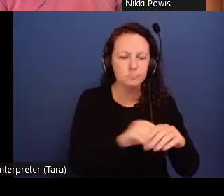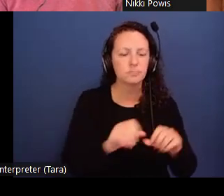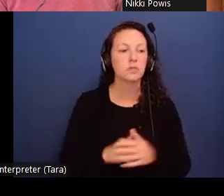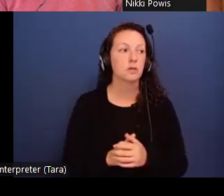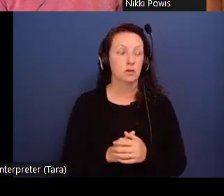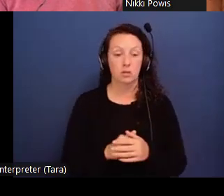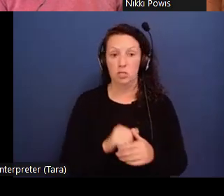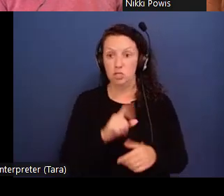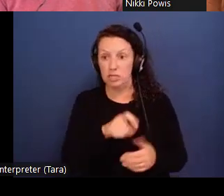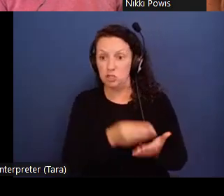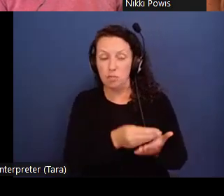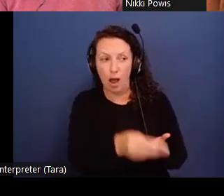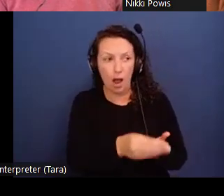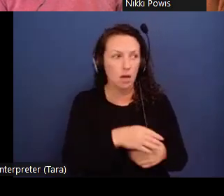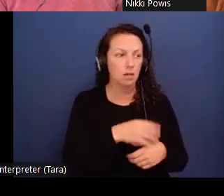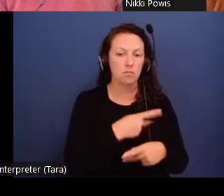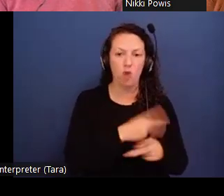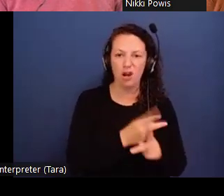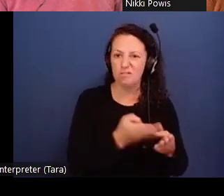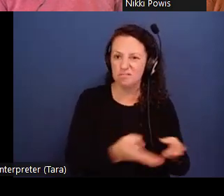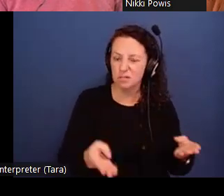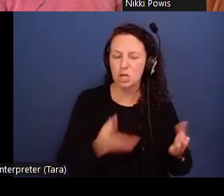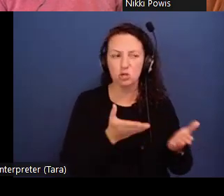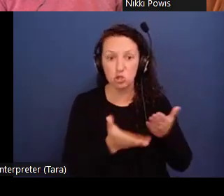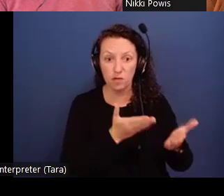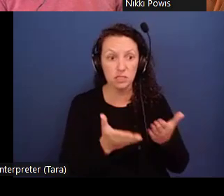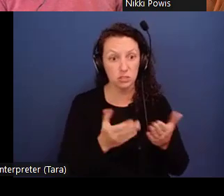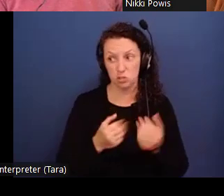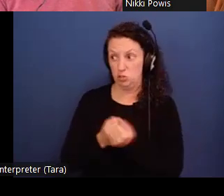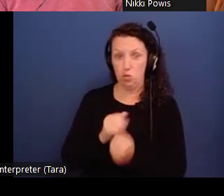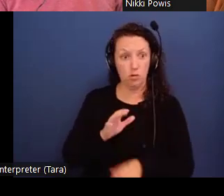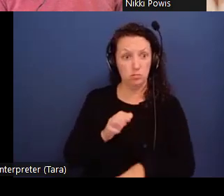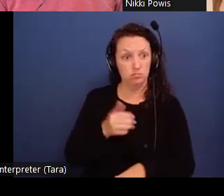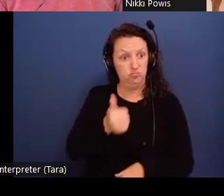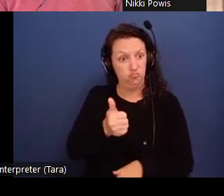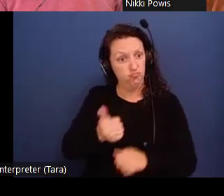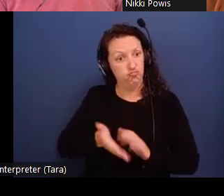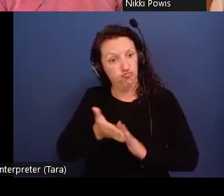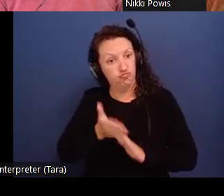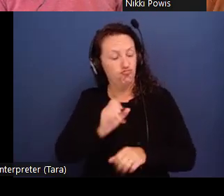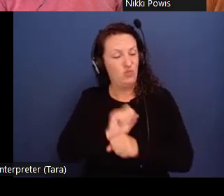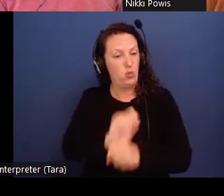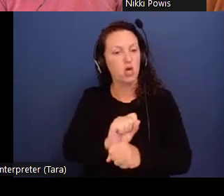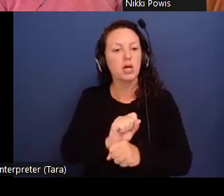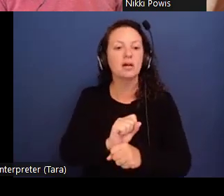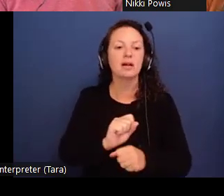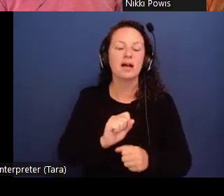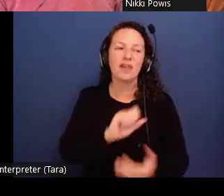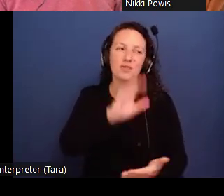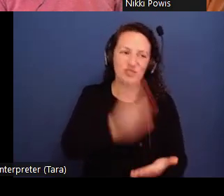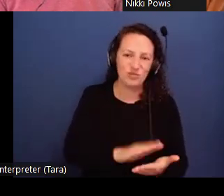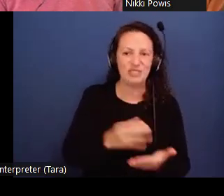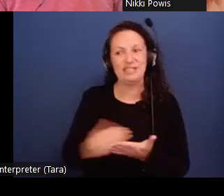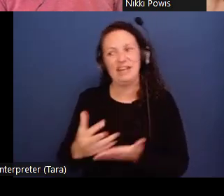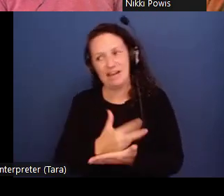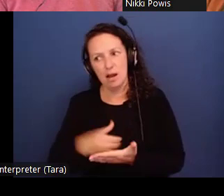product or service or something in order for you to be able to work, then that sort of takes away from some of the money that you're earning,